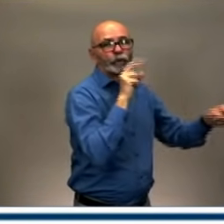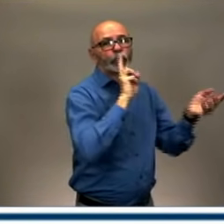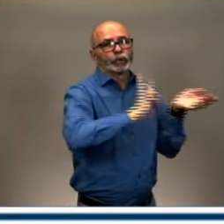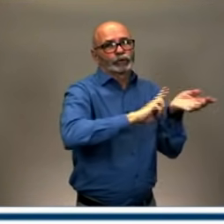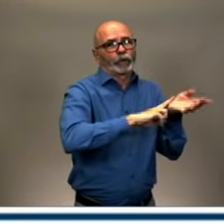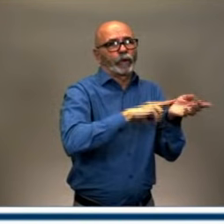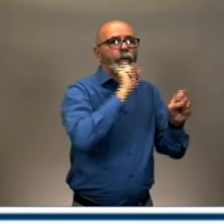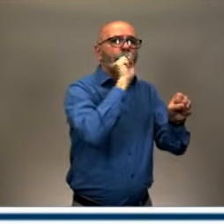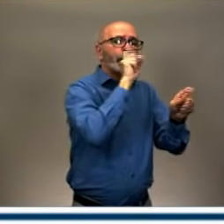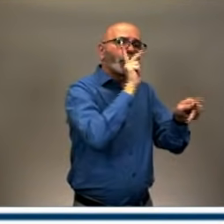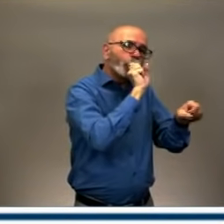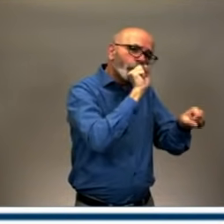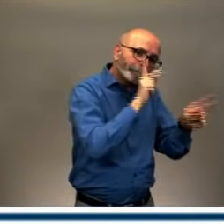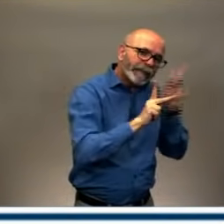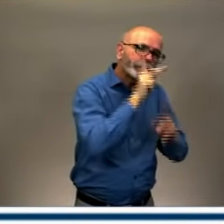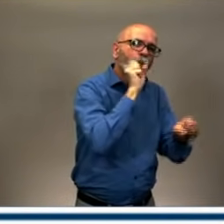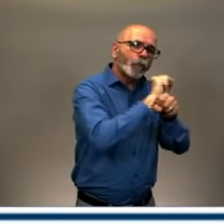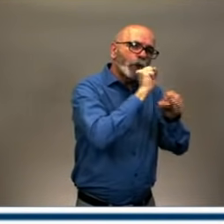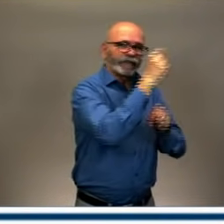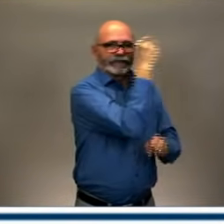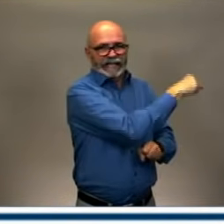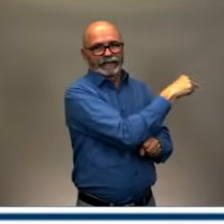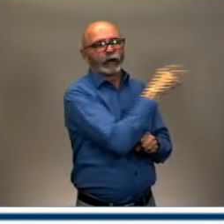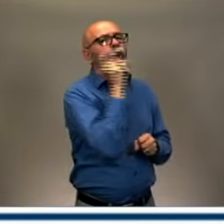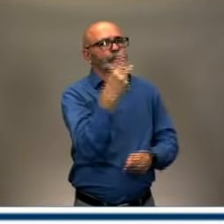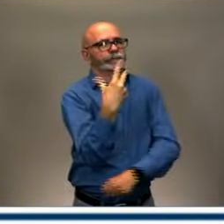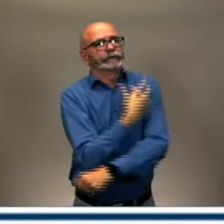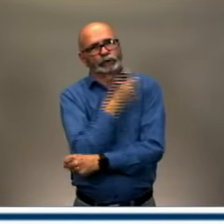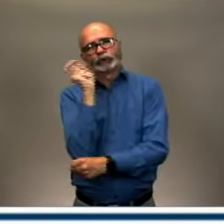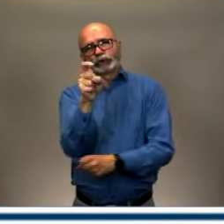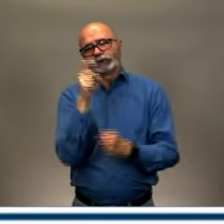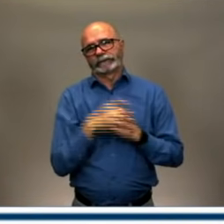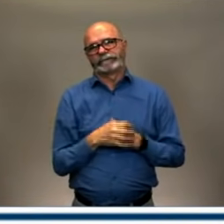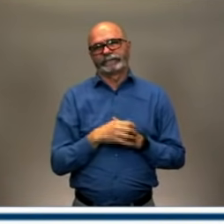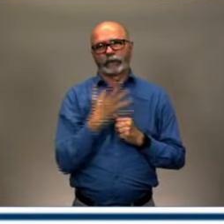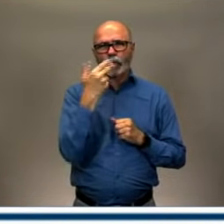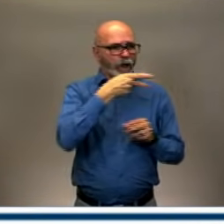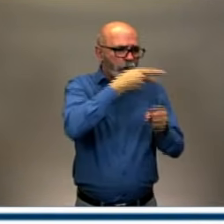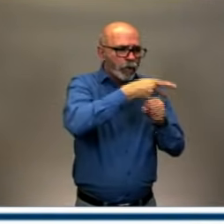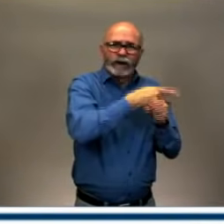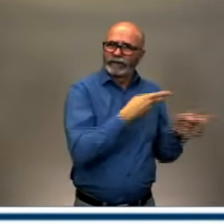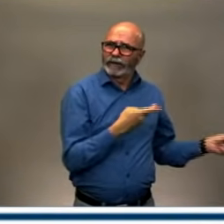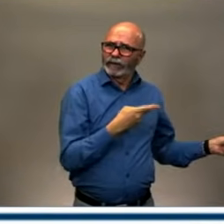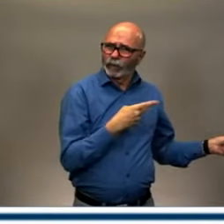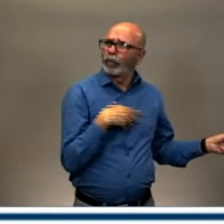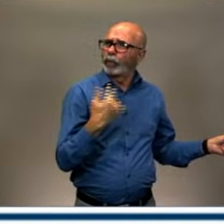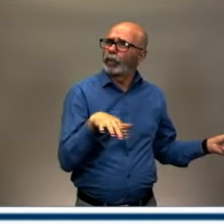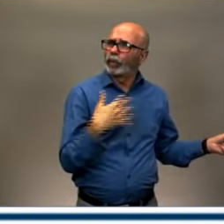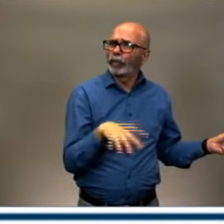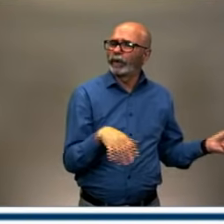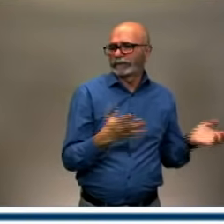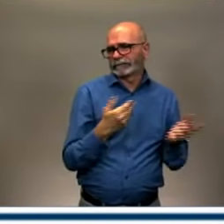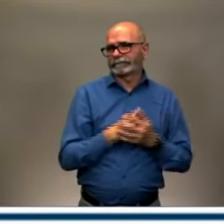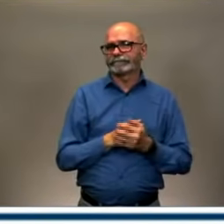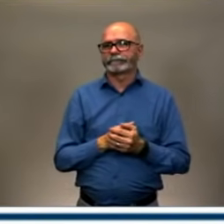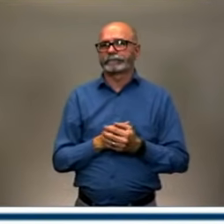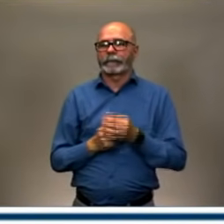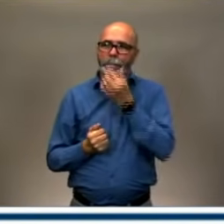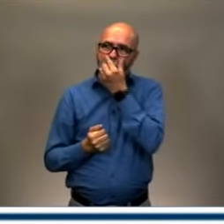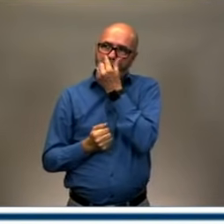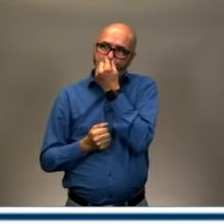long-term care facility to provide various types of care and support to the residents. Go ahead with your follow-up,